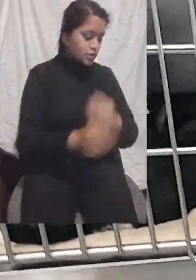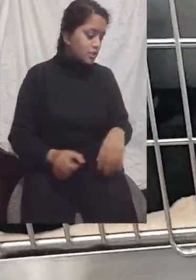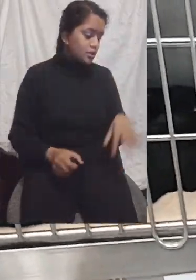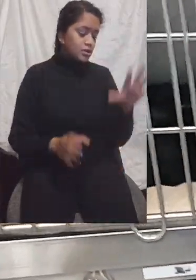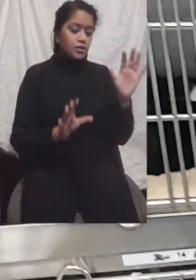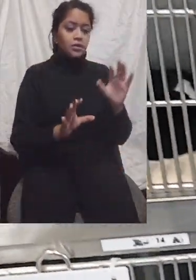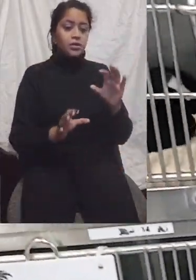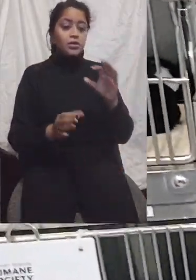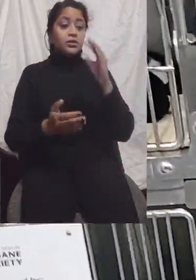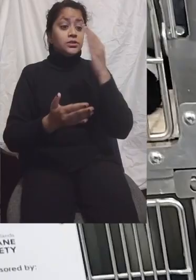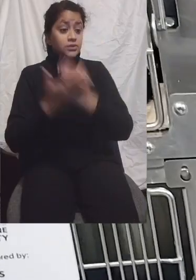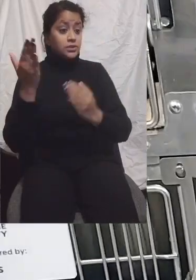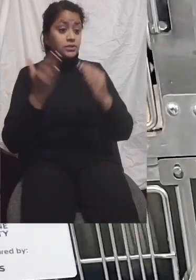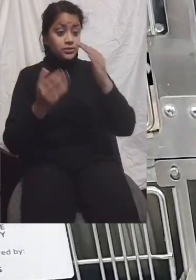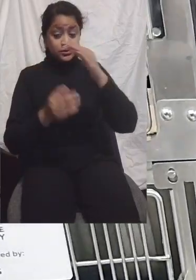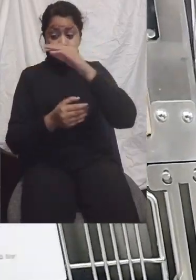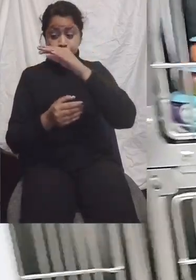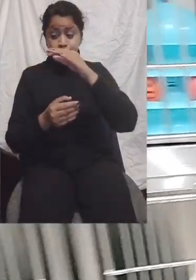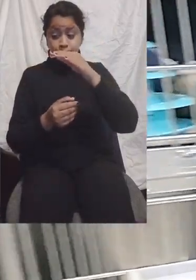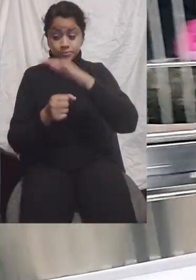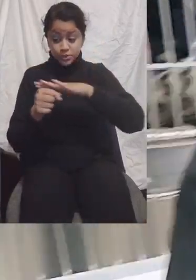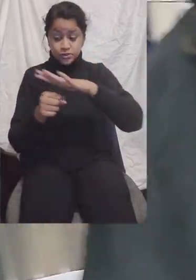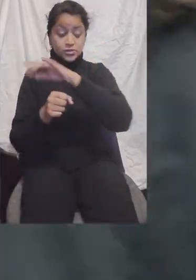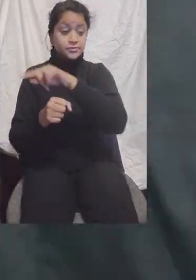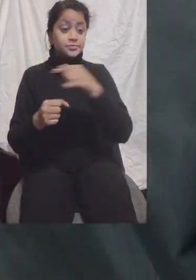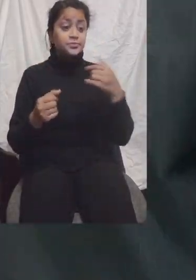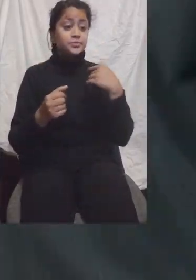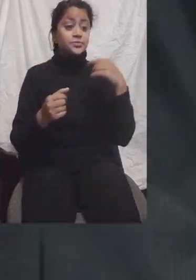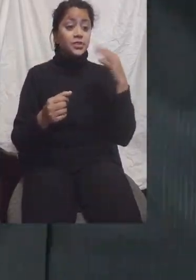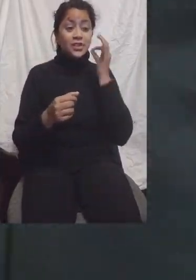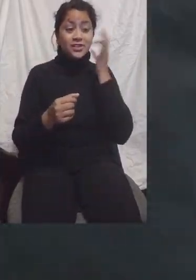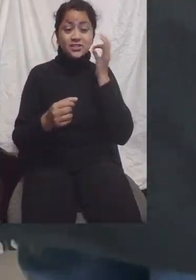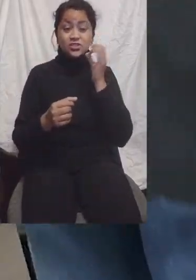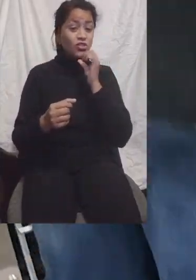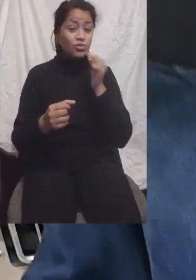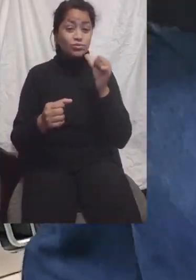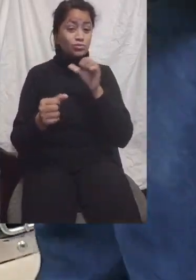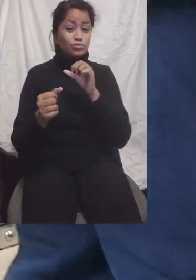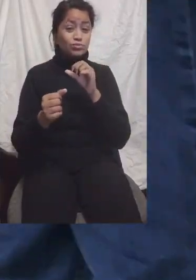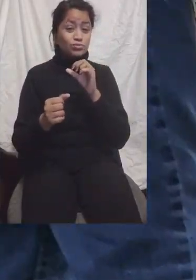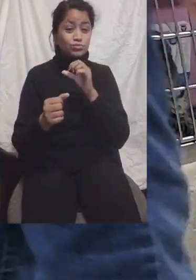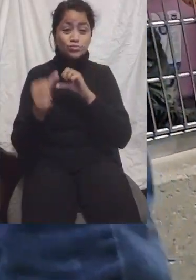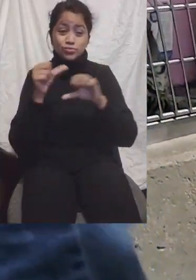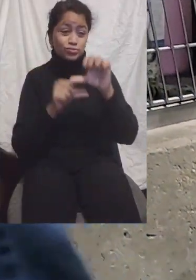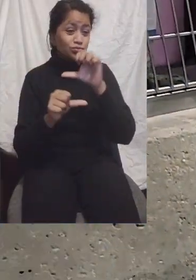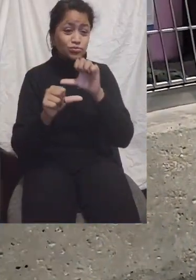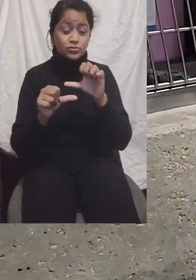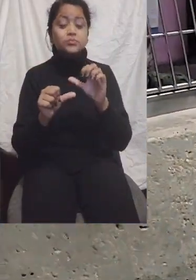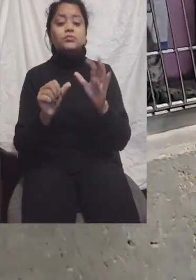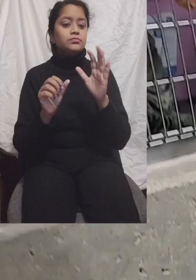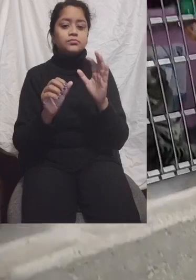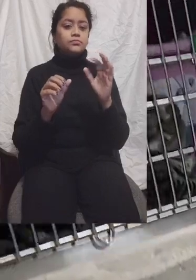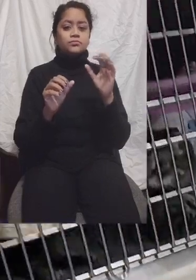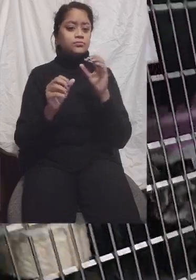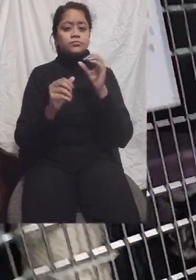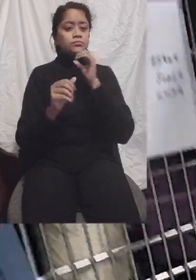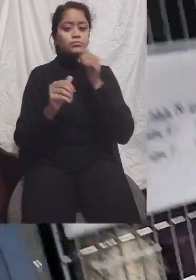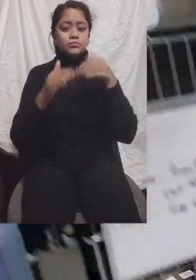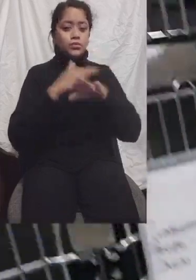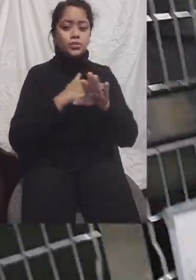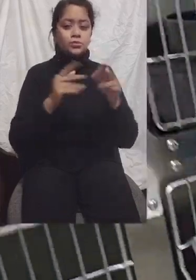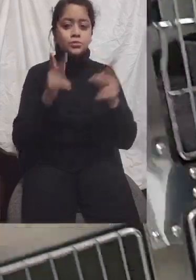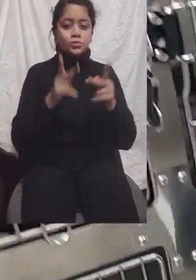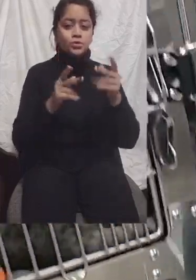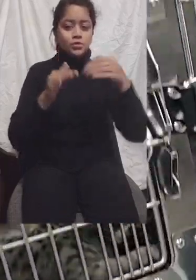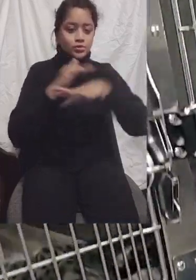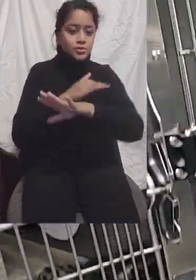here where we have cats that are not very social. So we don't allow people to go in there. And there's